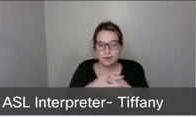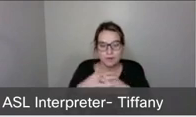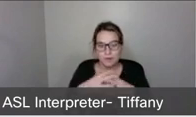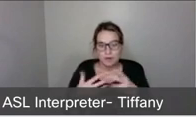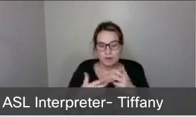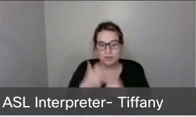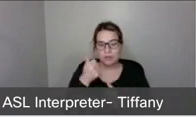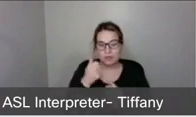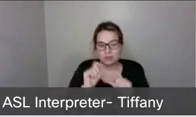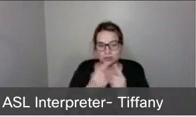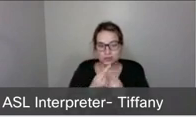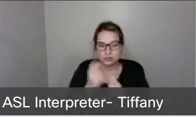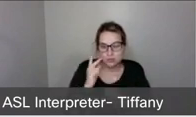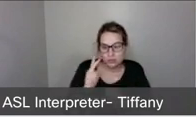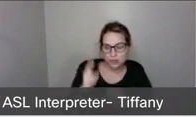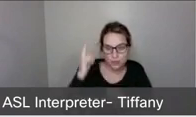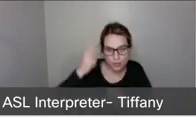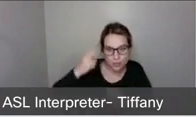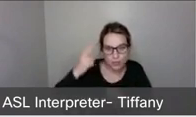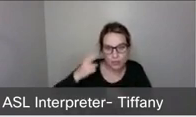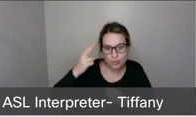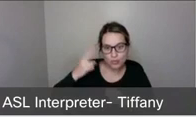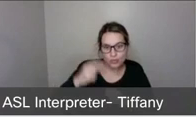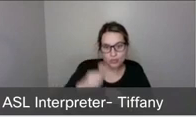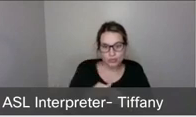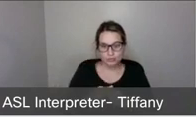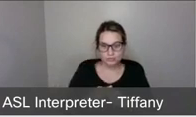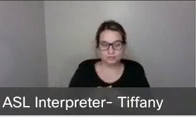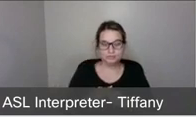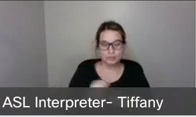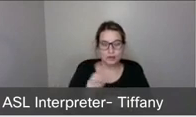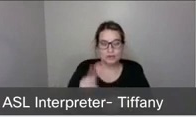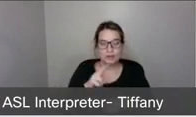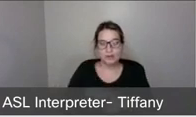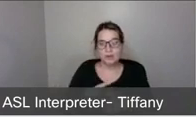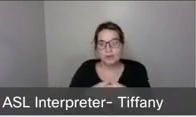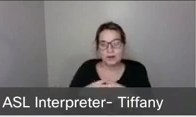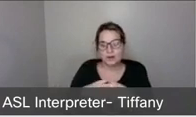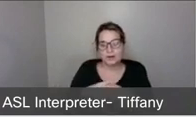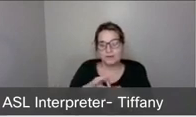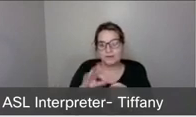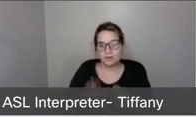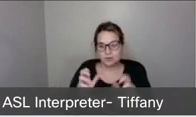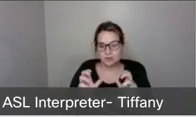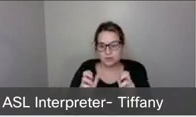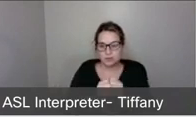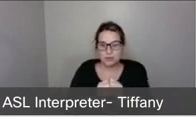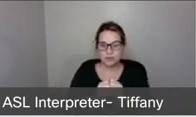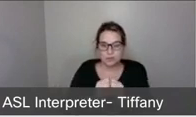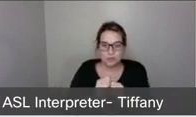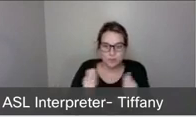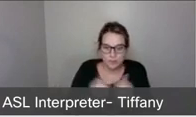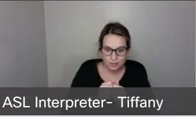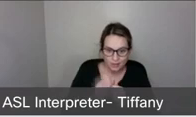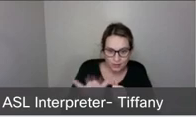is to look at the historical disenfranchisement of Native American voters within the area. If we look at the history of disenfranchisement,